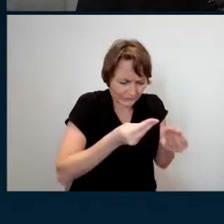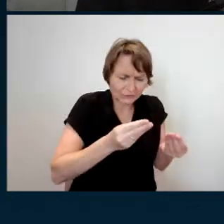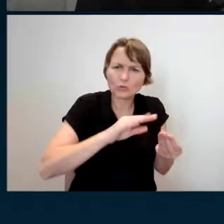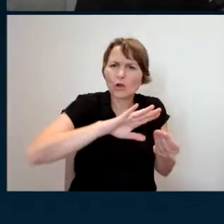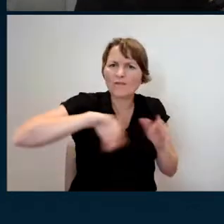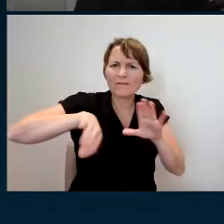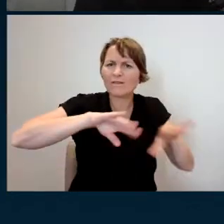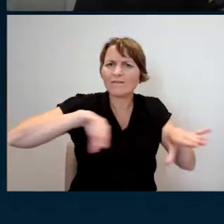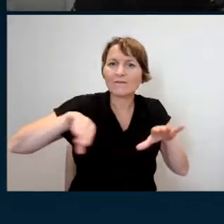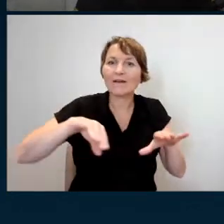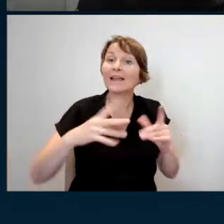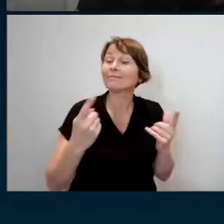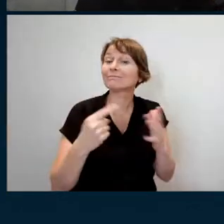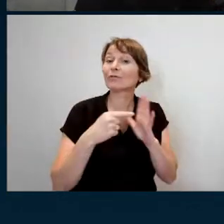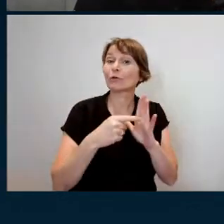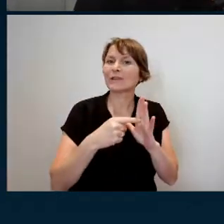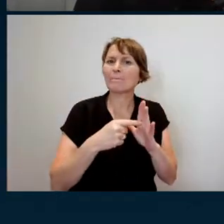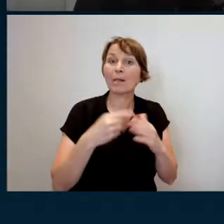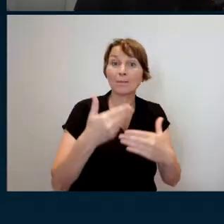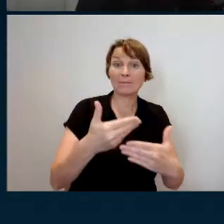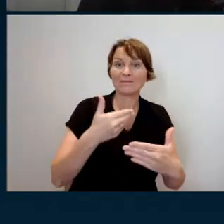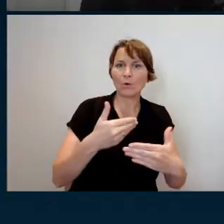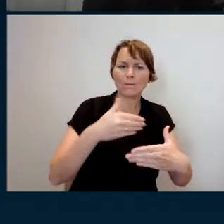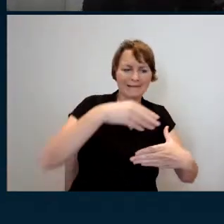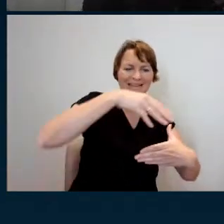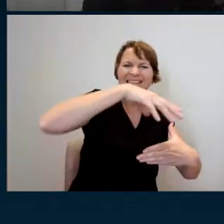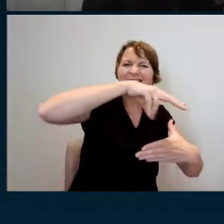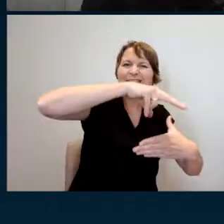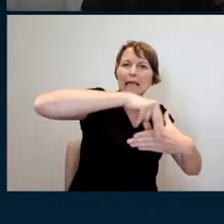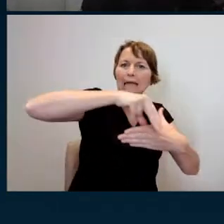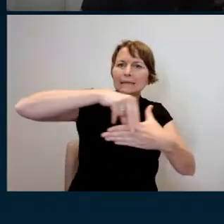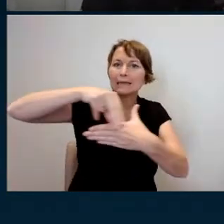tag, and run that on a schedule every night.